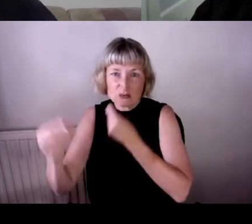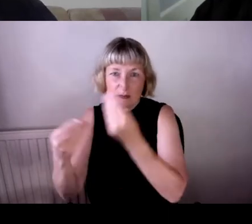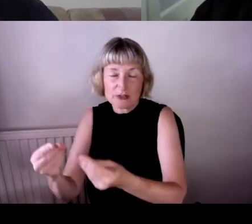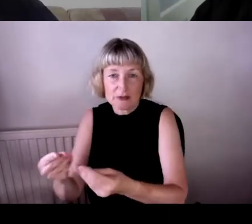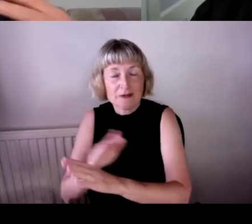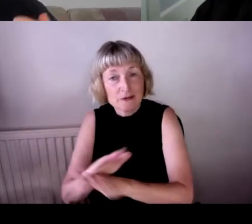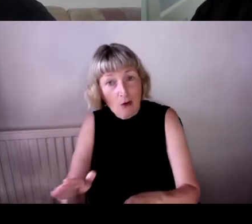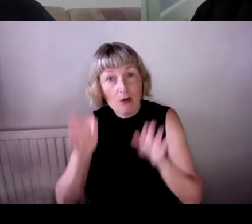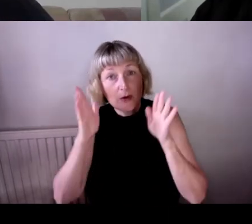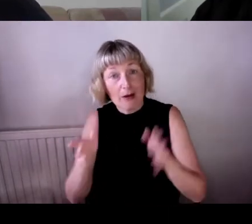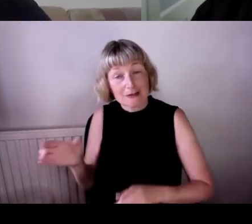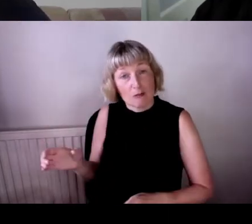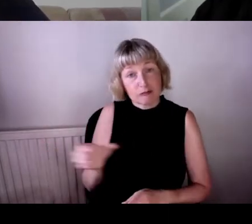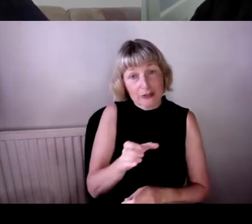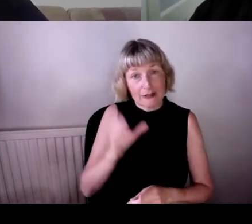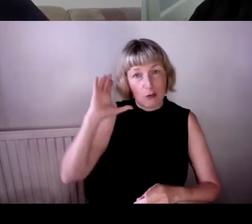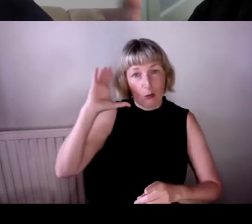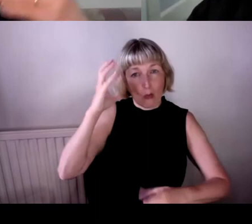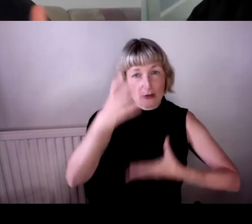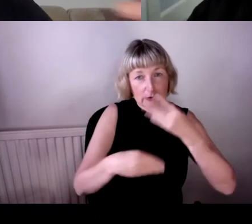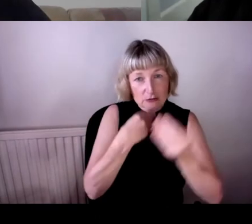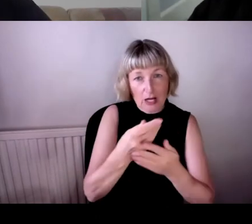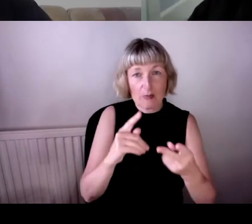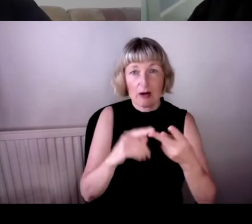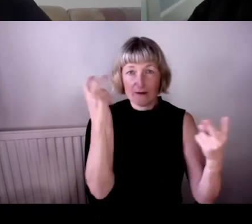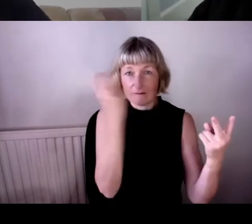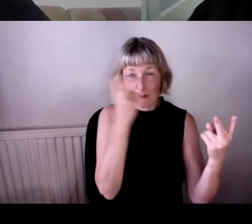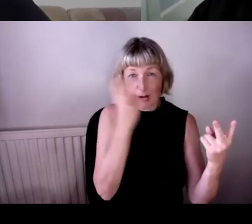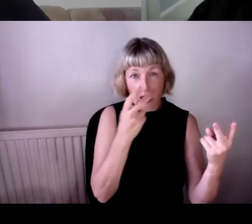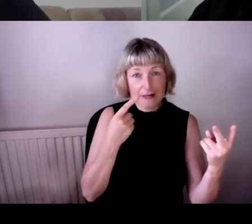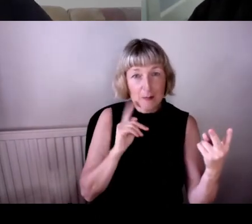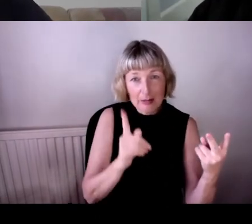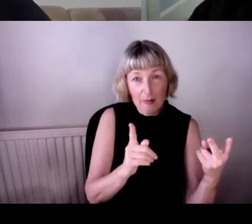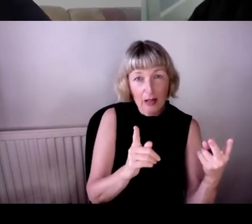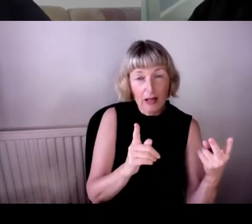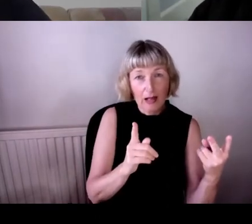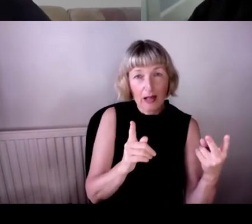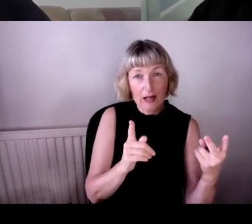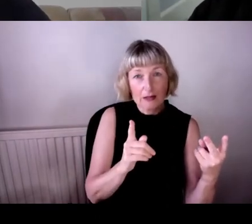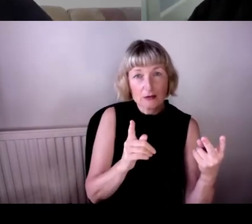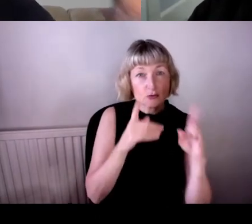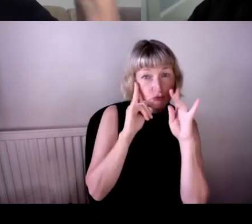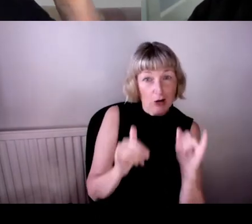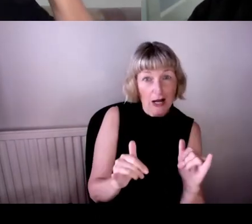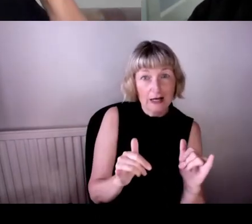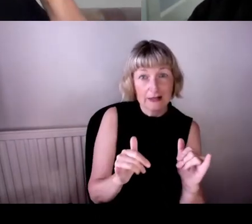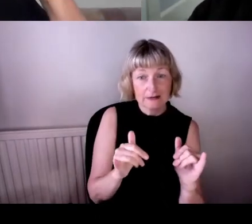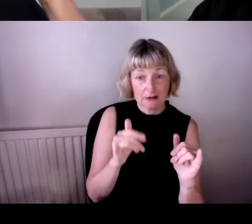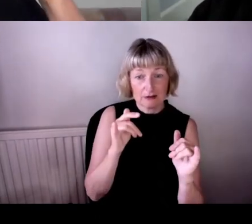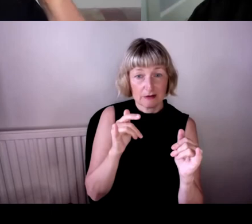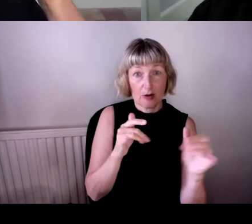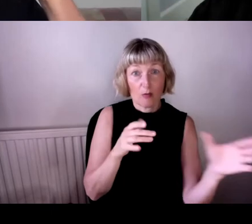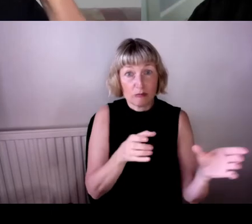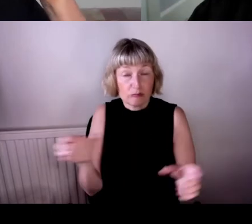visually impaired people to see what kind of effect it has on them when they bring them into the rehearsal room, so that person can say, hang on a sec,